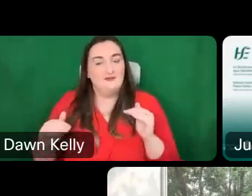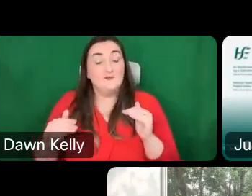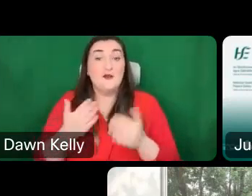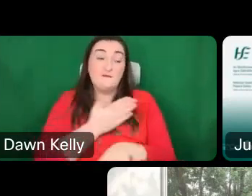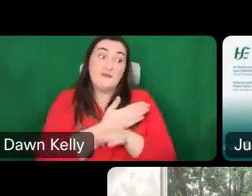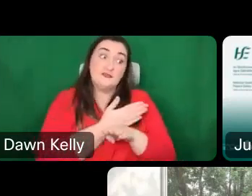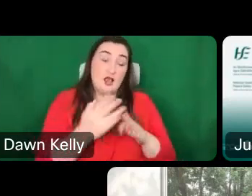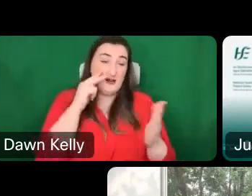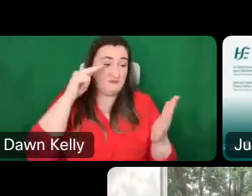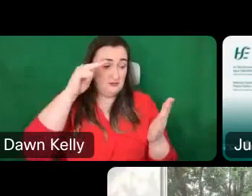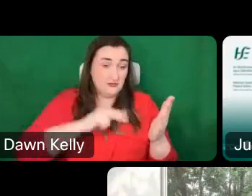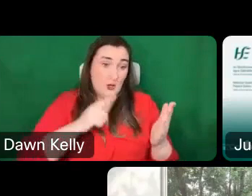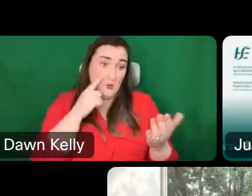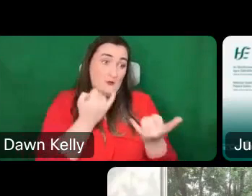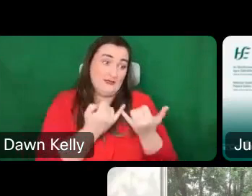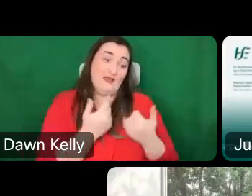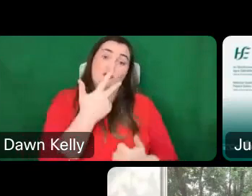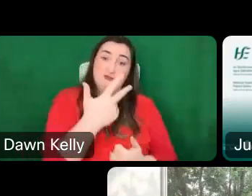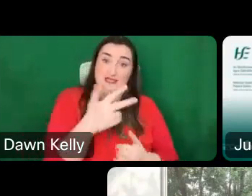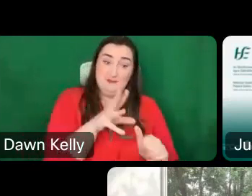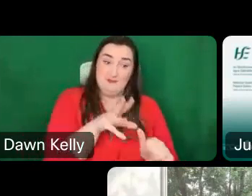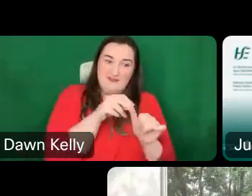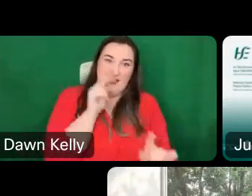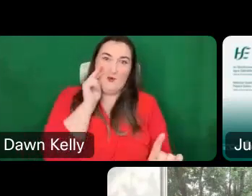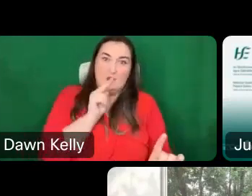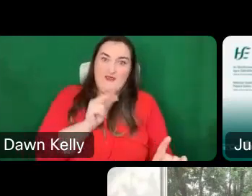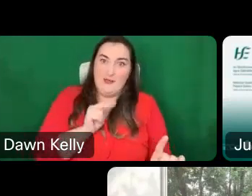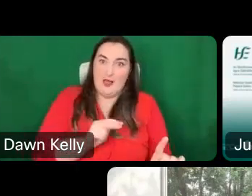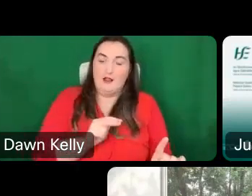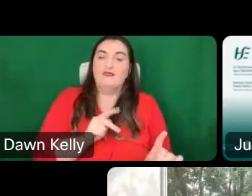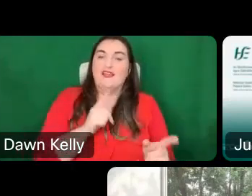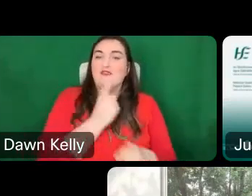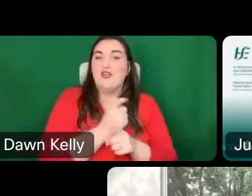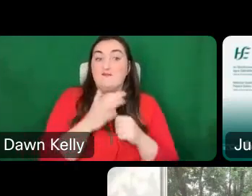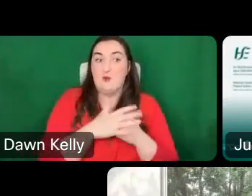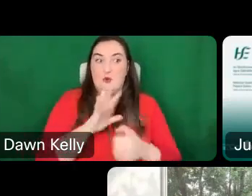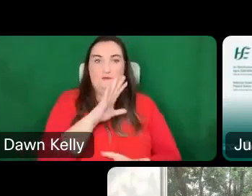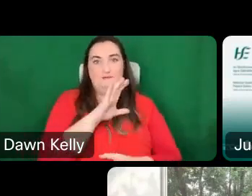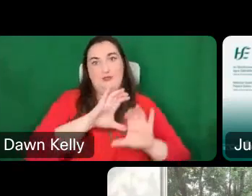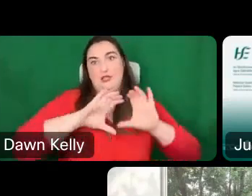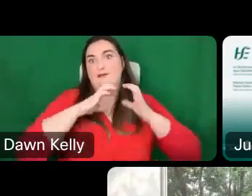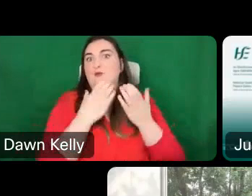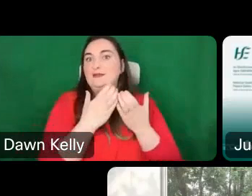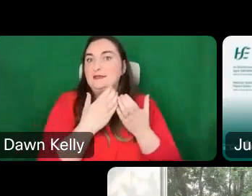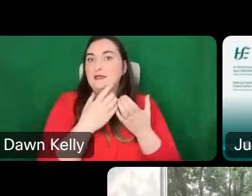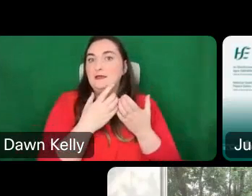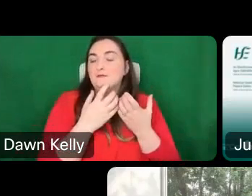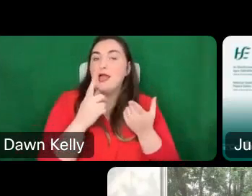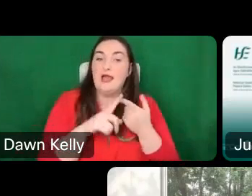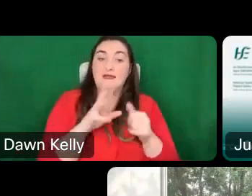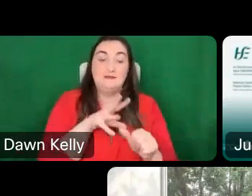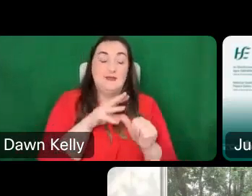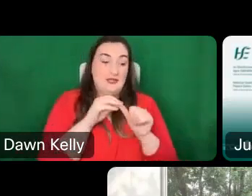like, you know, there's 3 particular notifiables there that would stand out to us in the community, and you know, especially, you